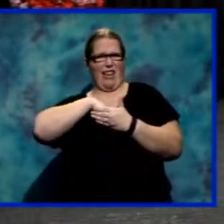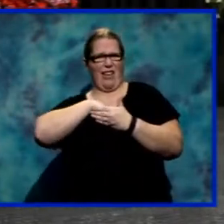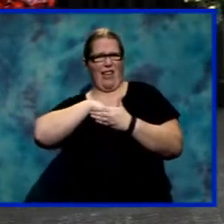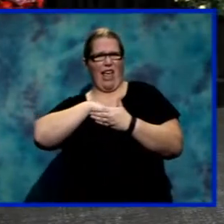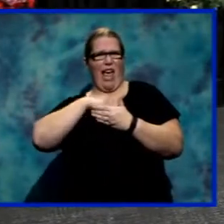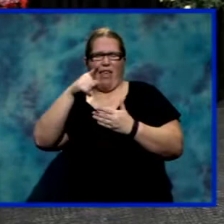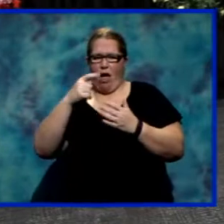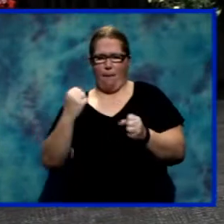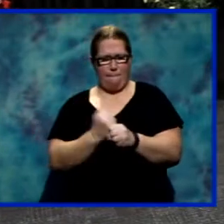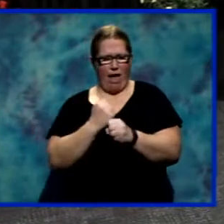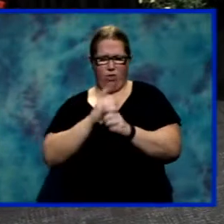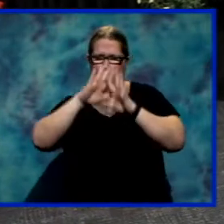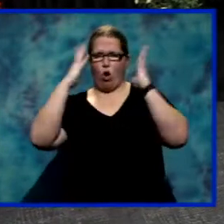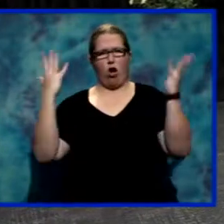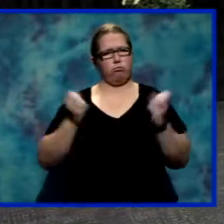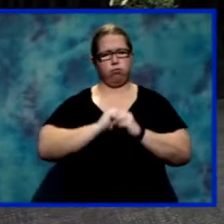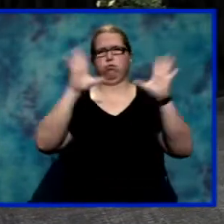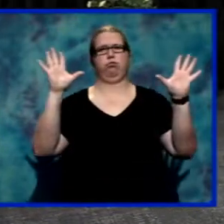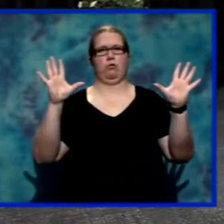on fire.